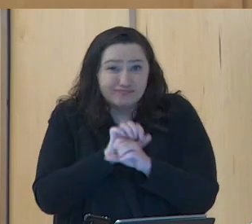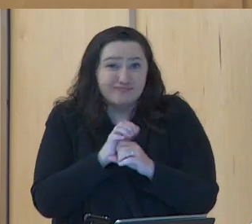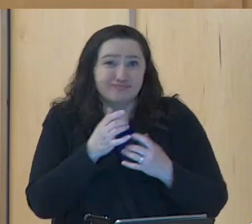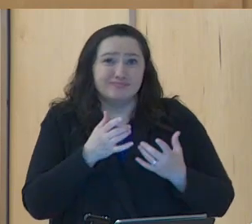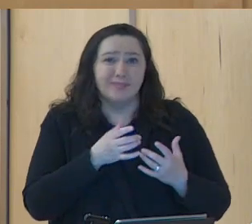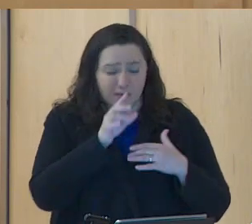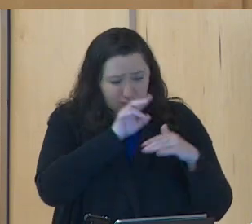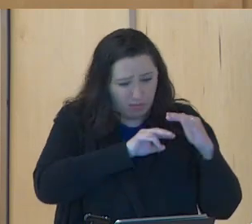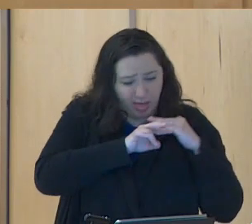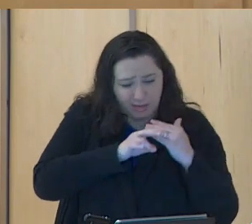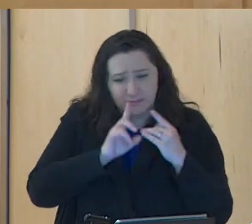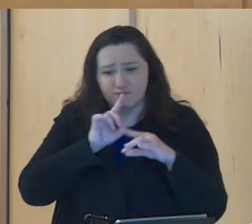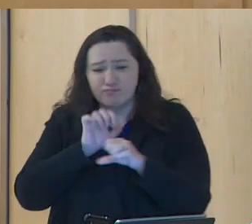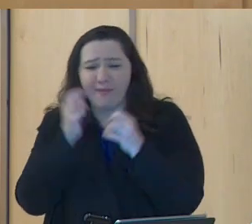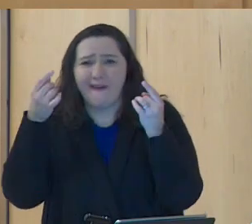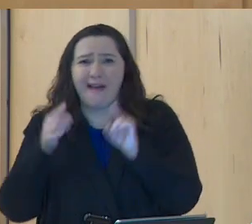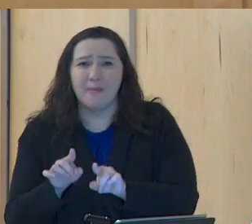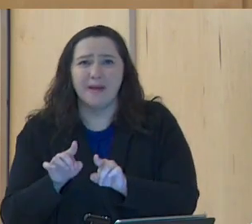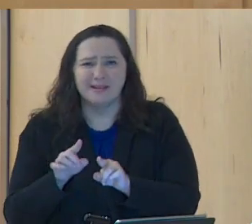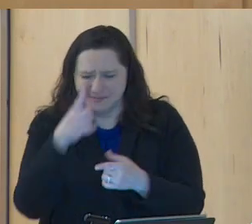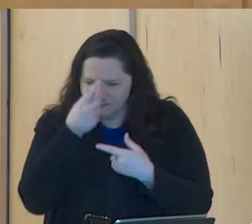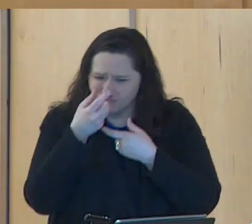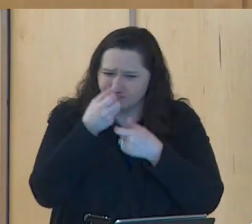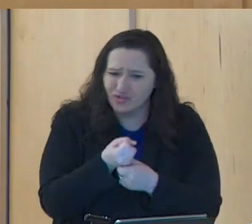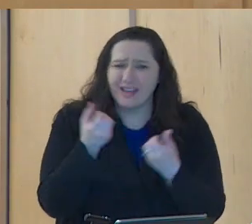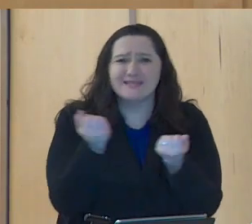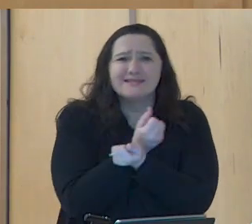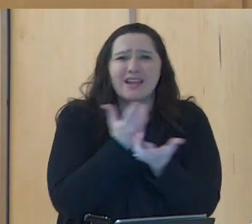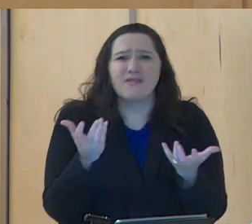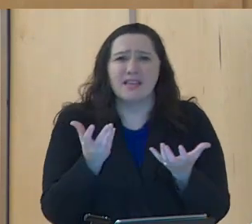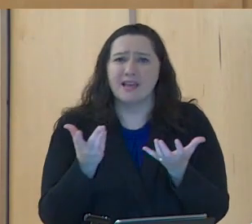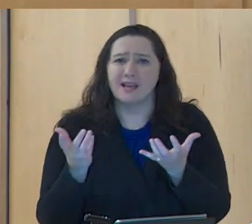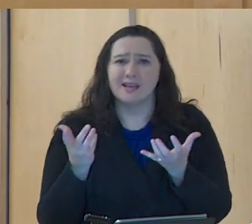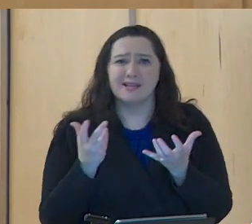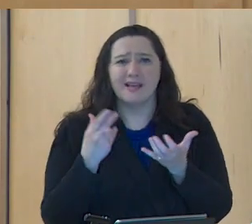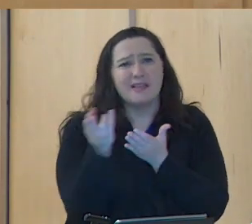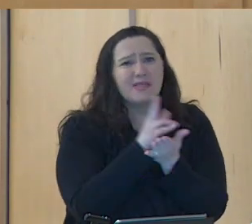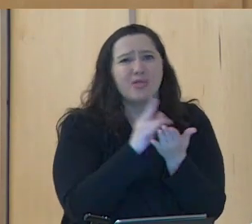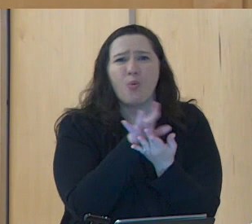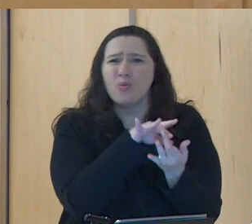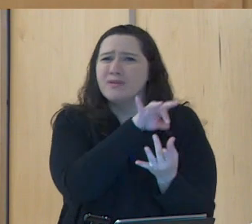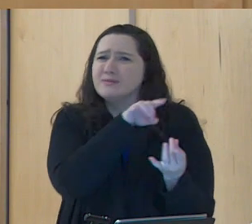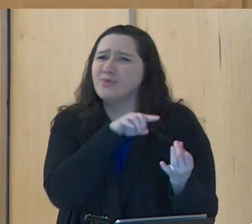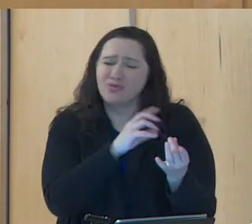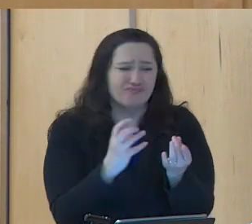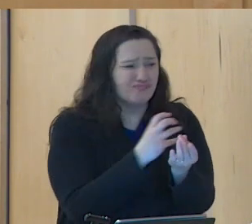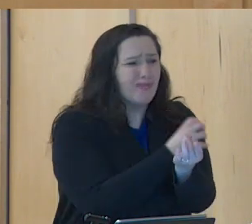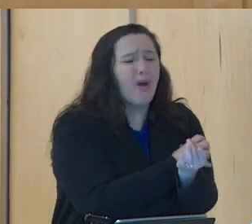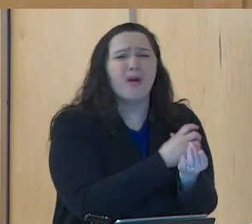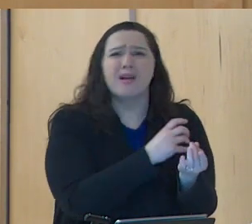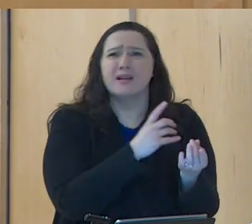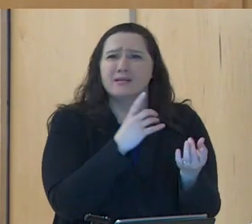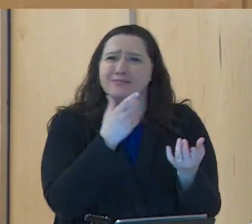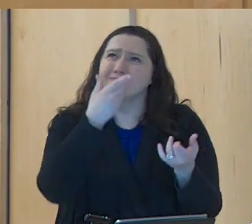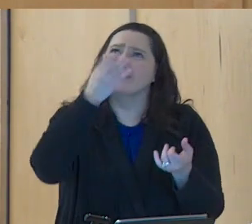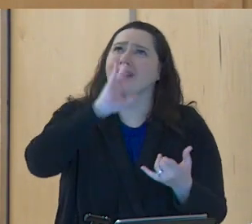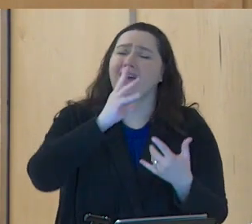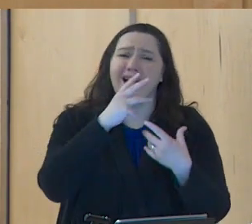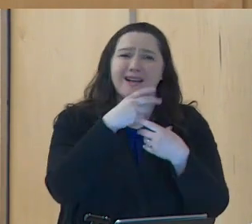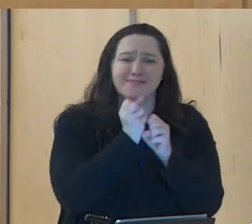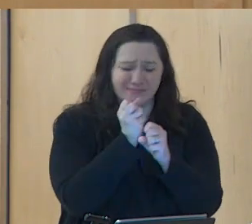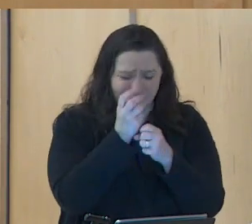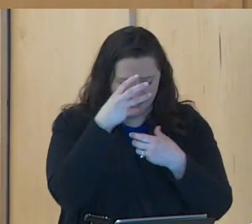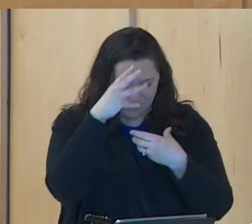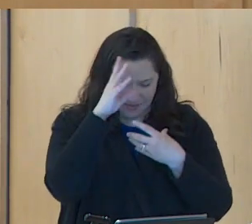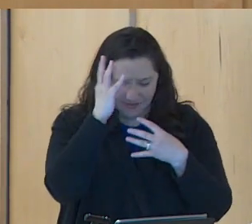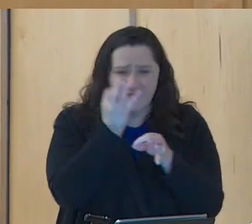You can trust everything he says, and when by the power of his Holy Spirit, God creates faith in our hearts